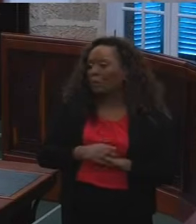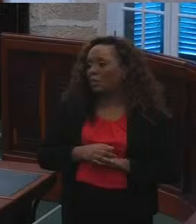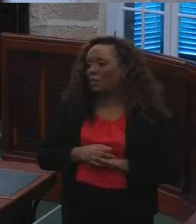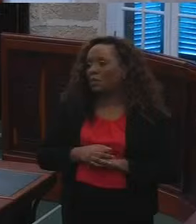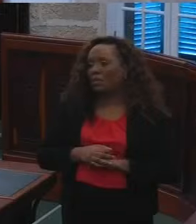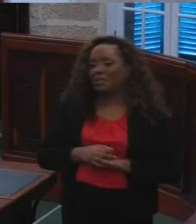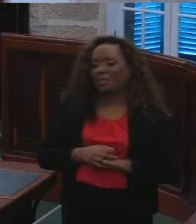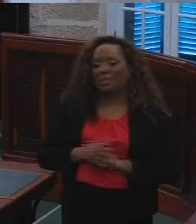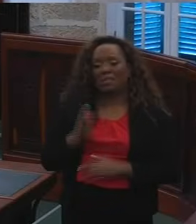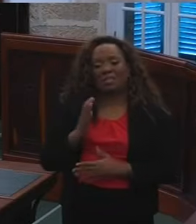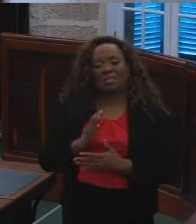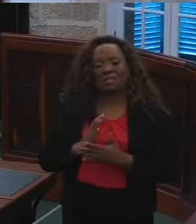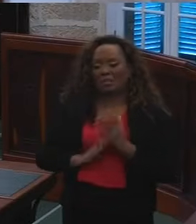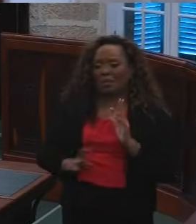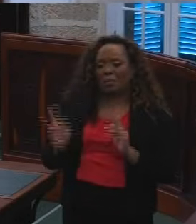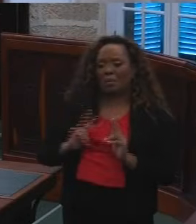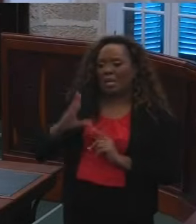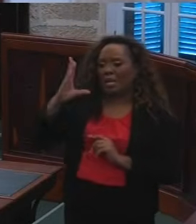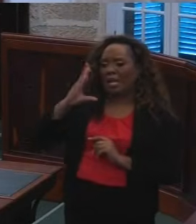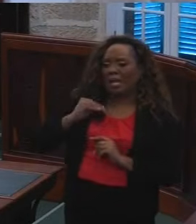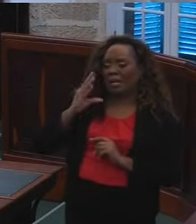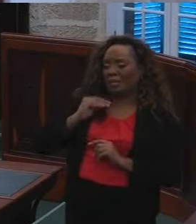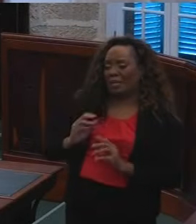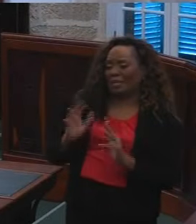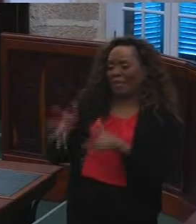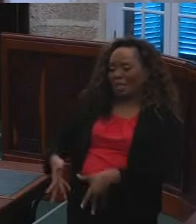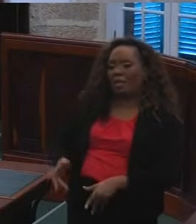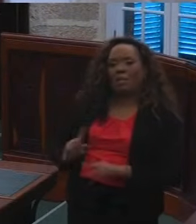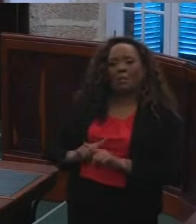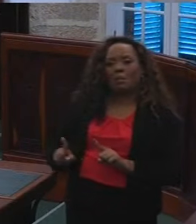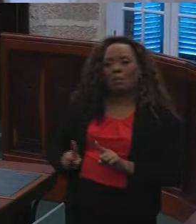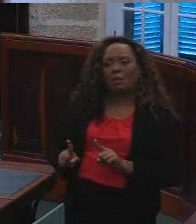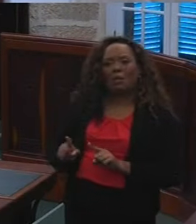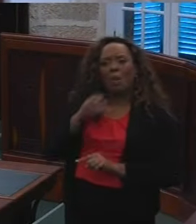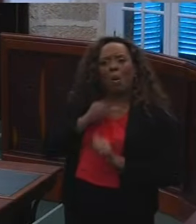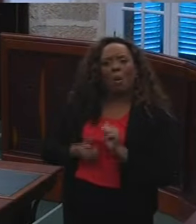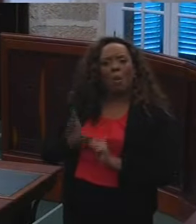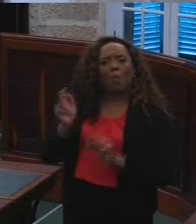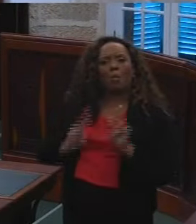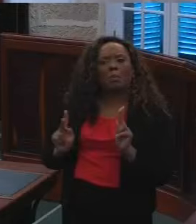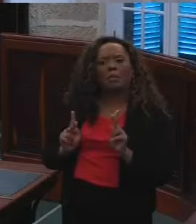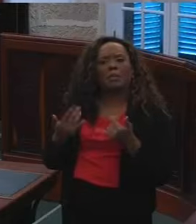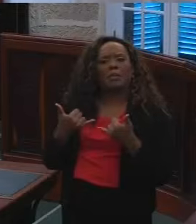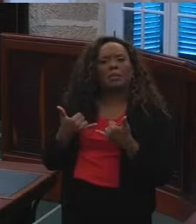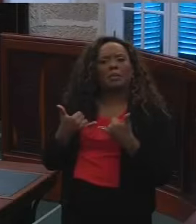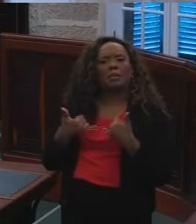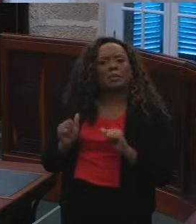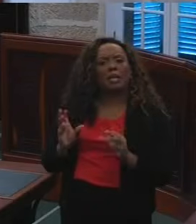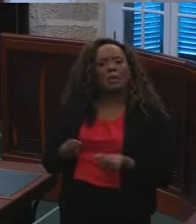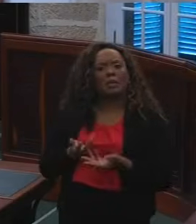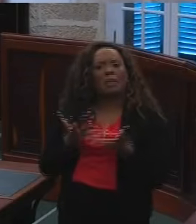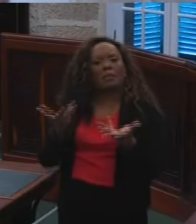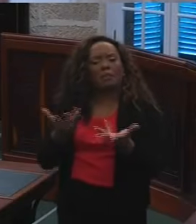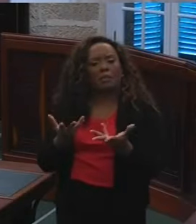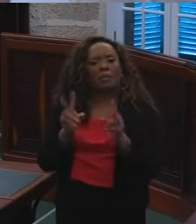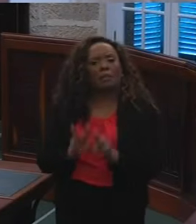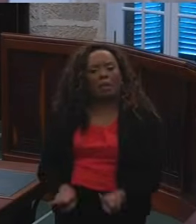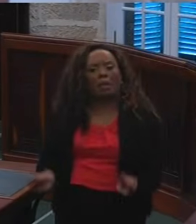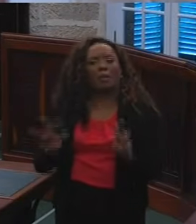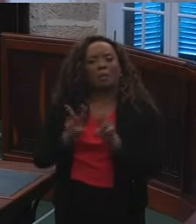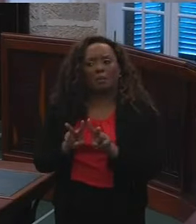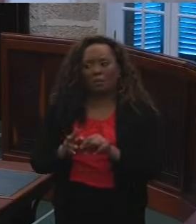have tremendous value to add to the whole upliftment of our country,